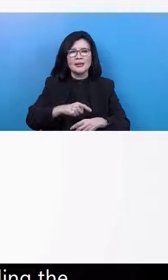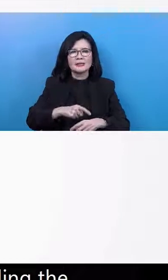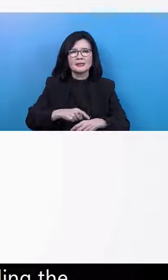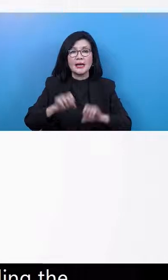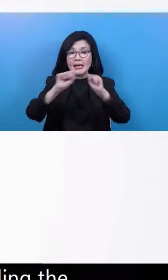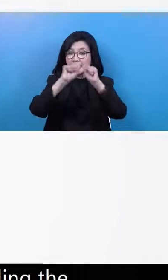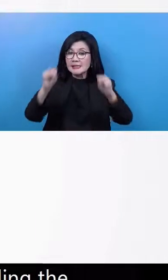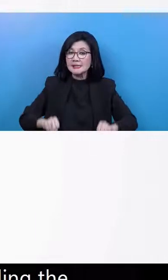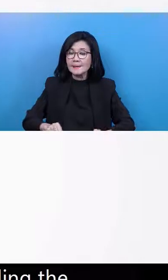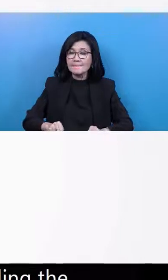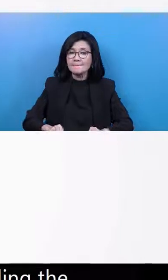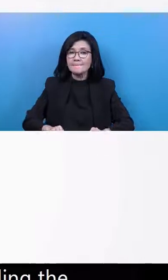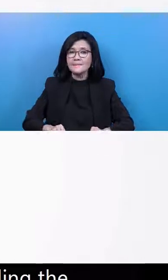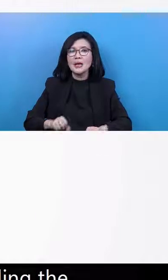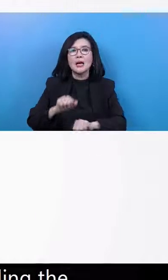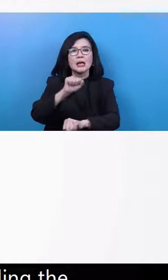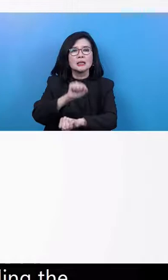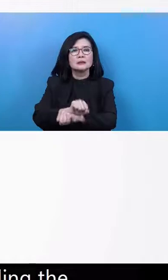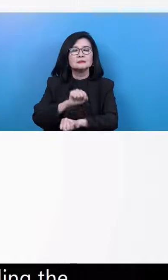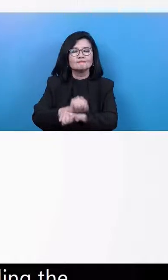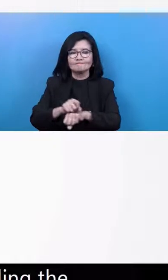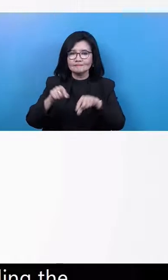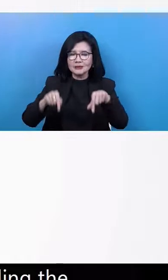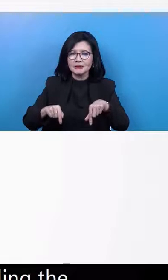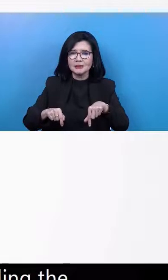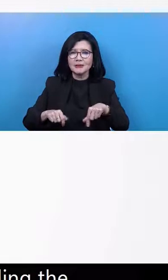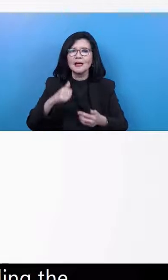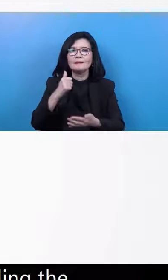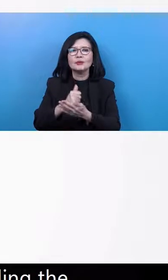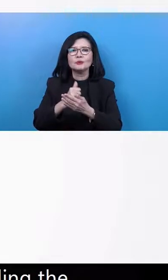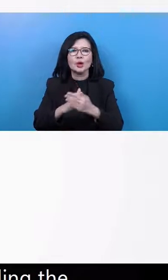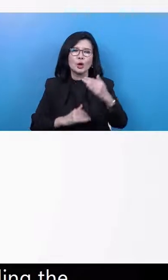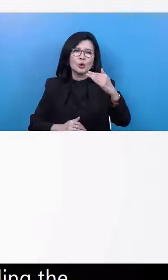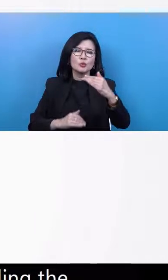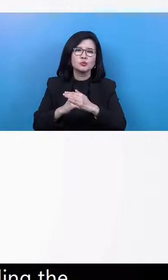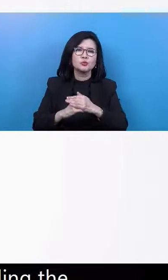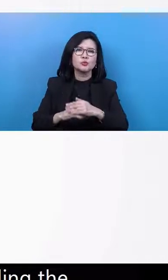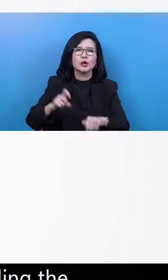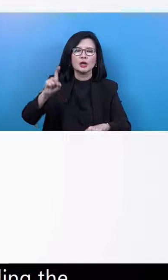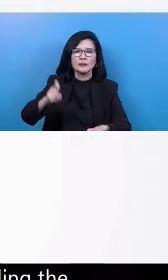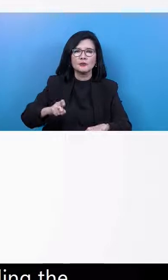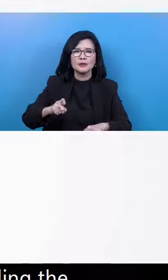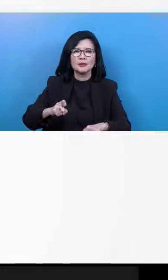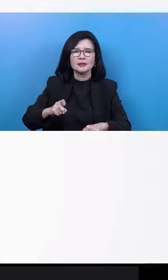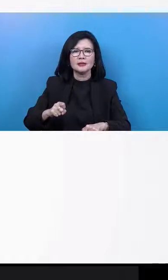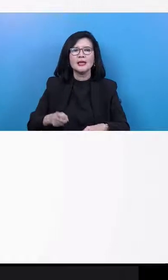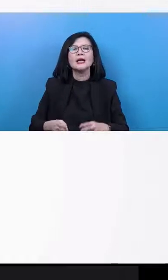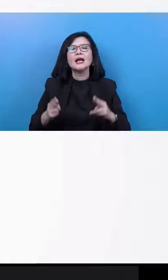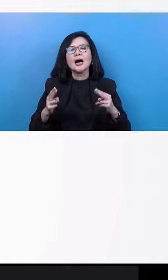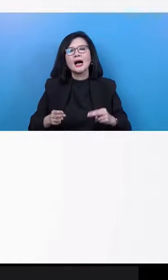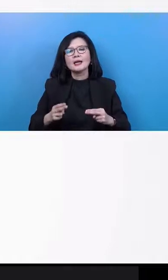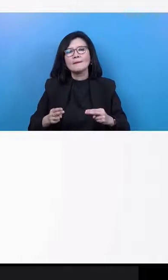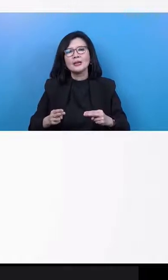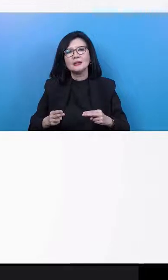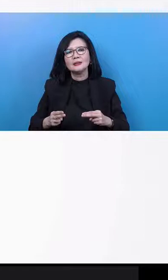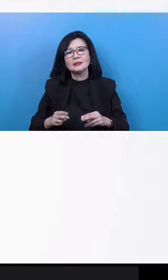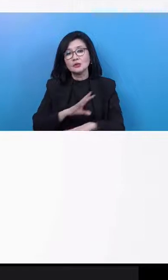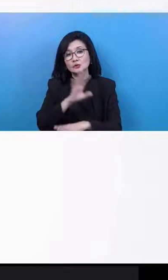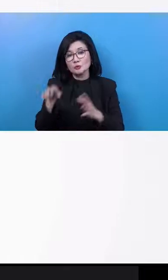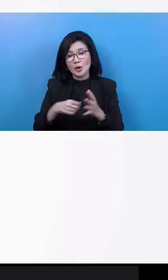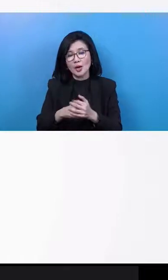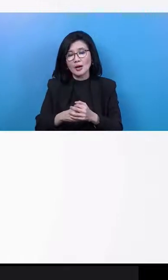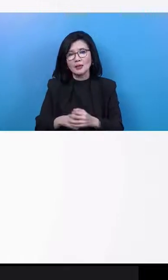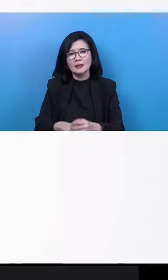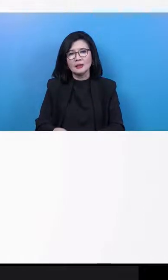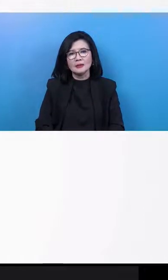all the needs as well as the expectations of all our stakeholders. Just to inform that the framework